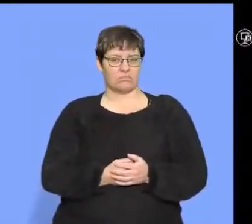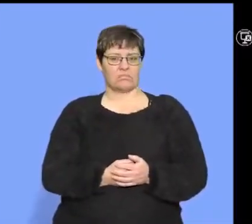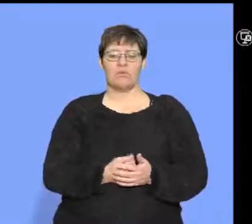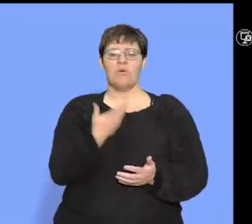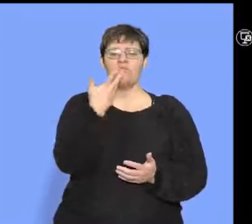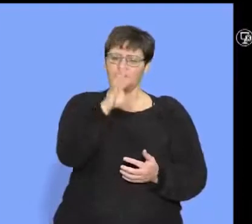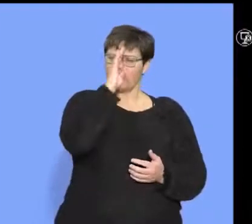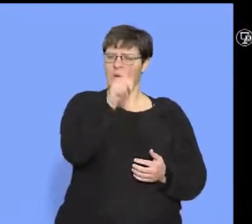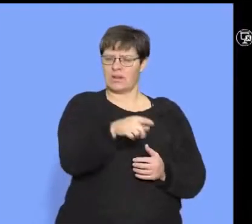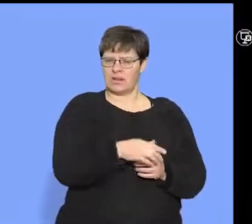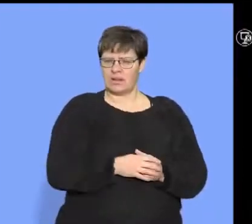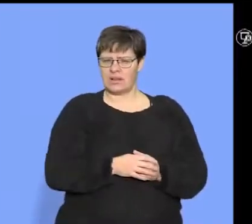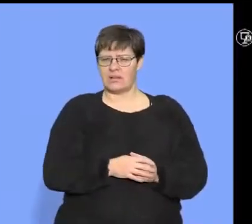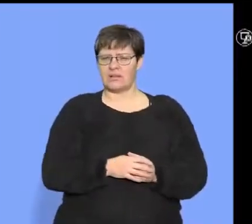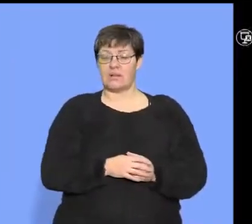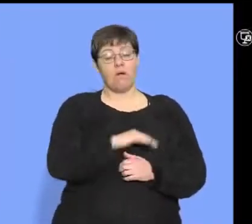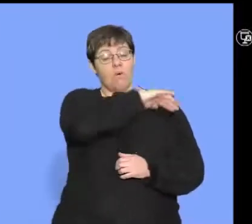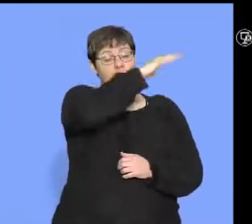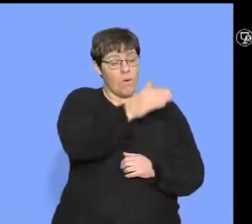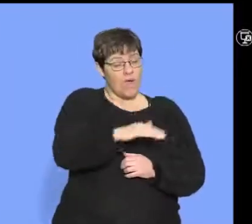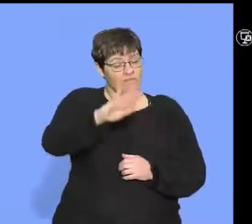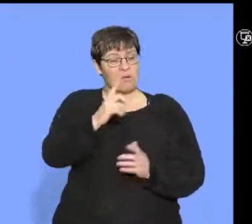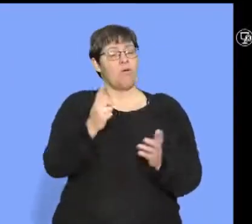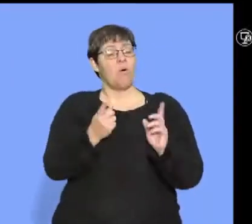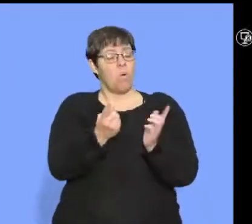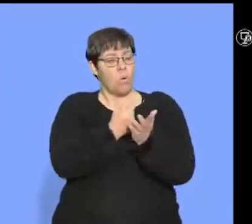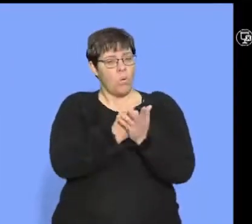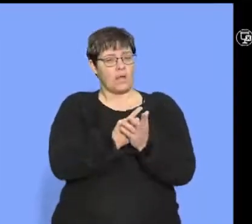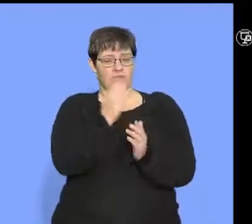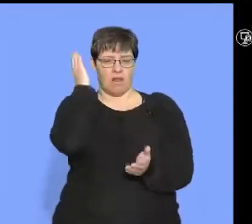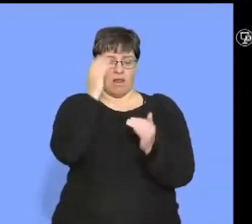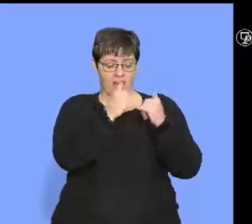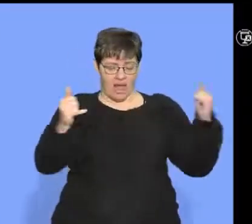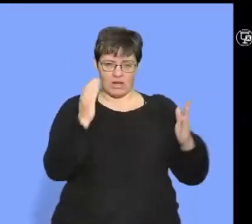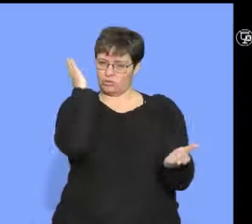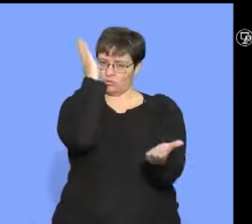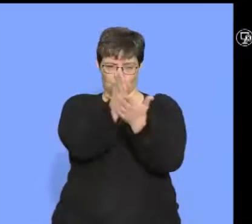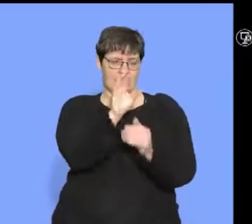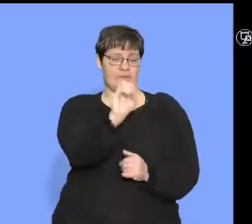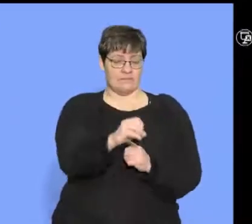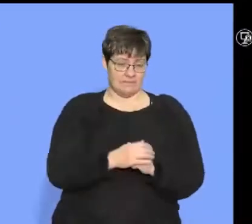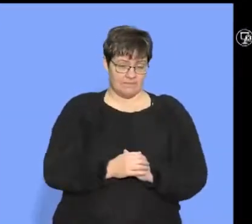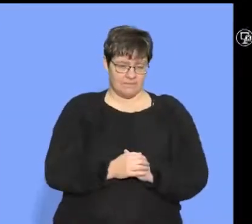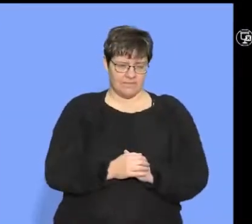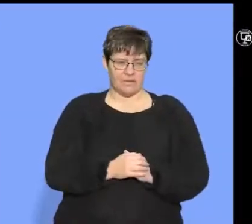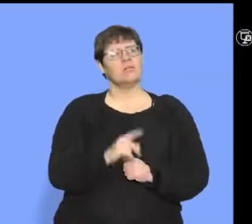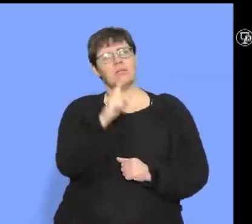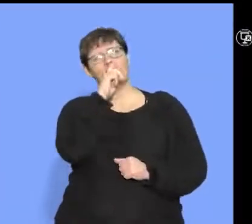We already know that waves always move in straight lines. To picture this,